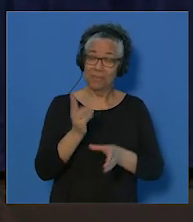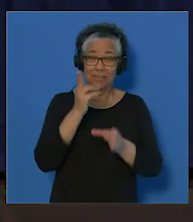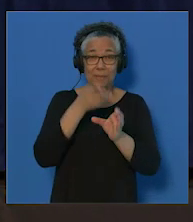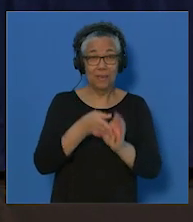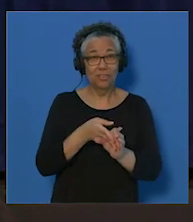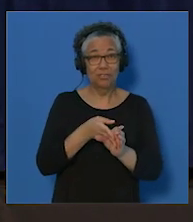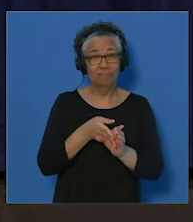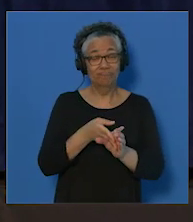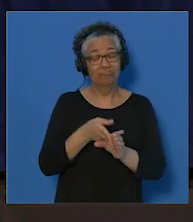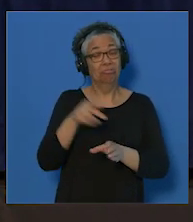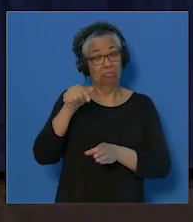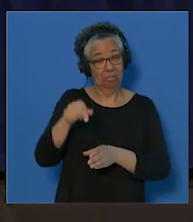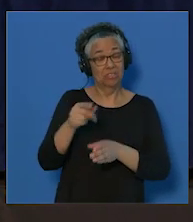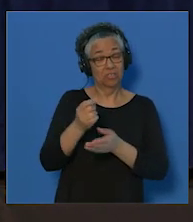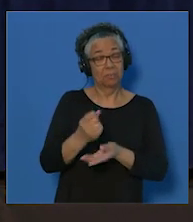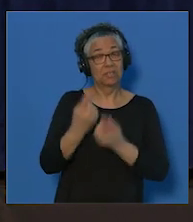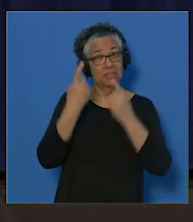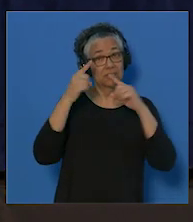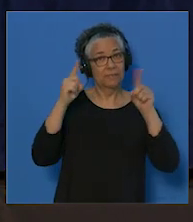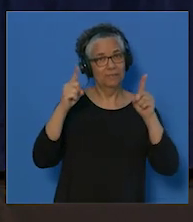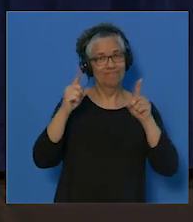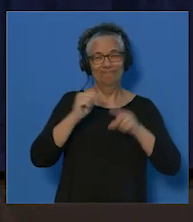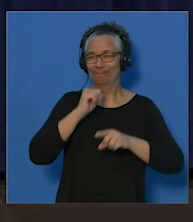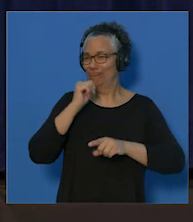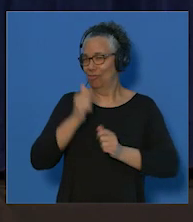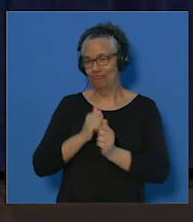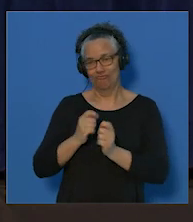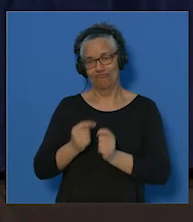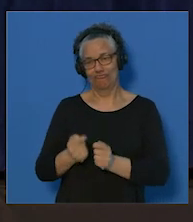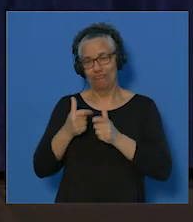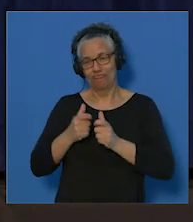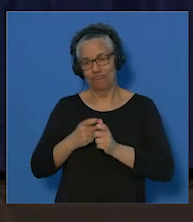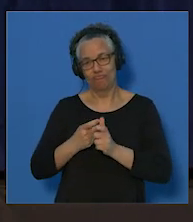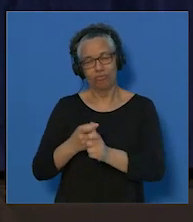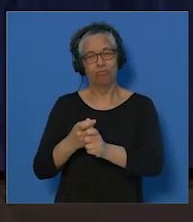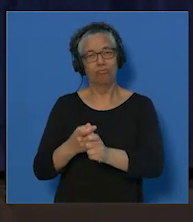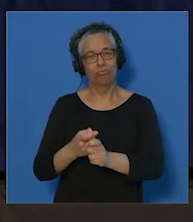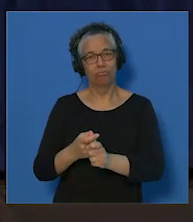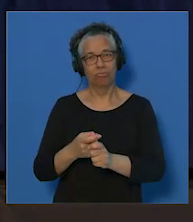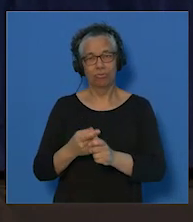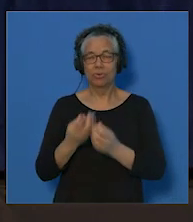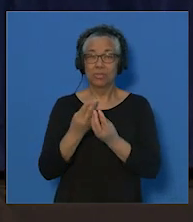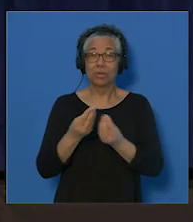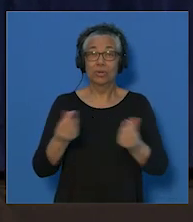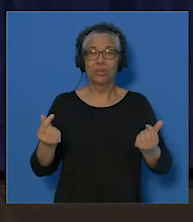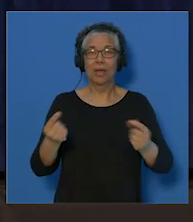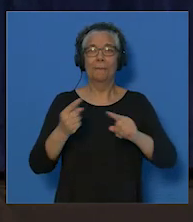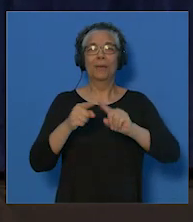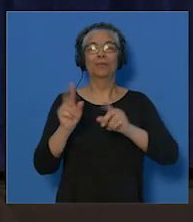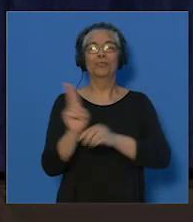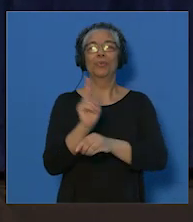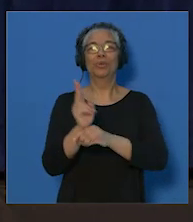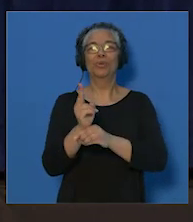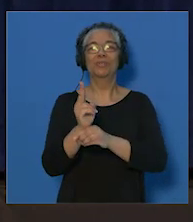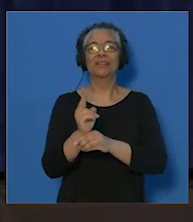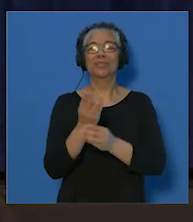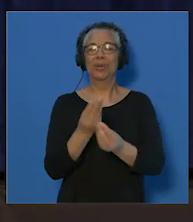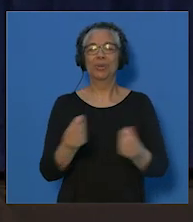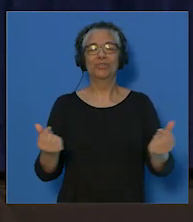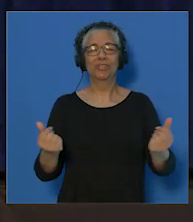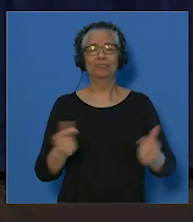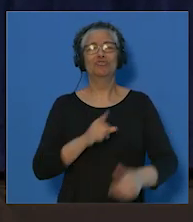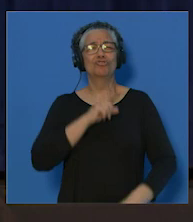to be a success, we are not rushing to any solution, and we're only going to implement a solution that can be certain, that can